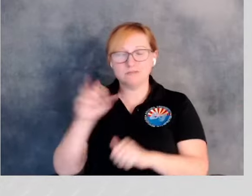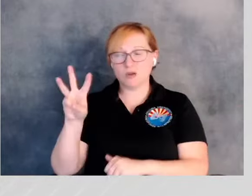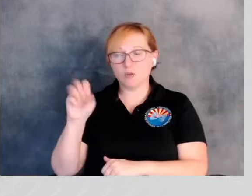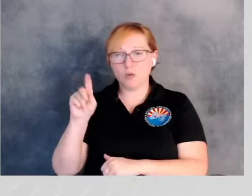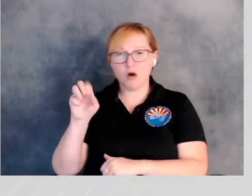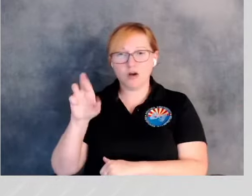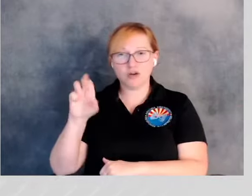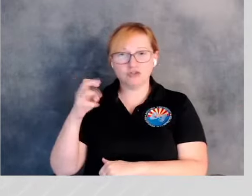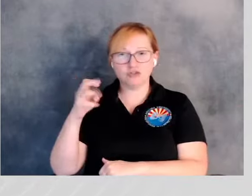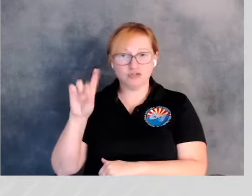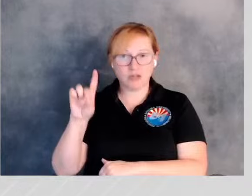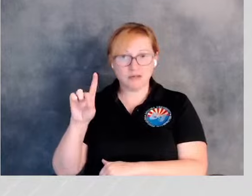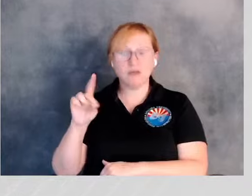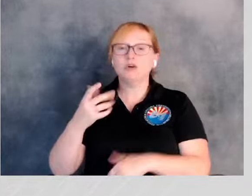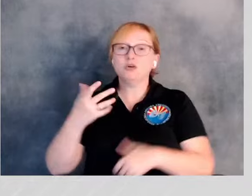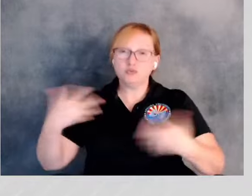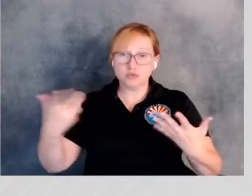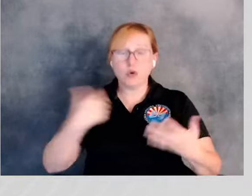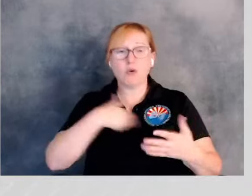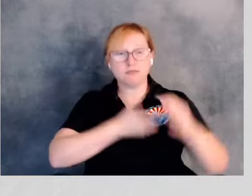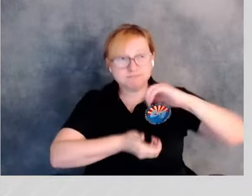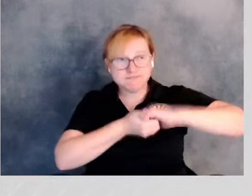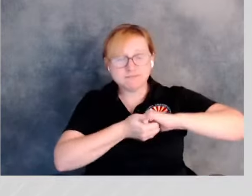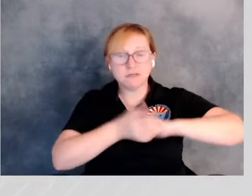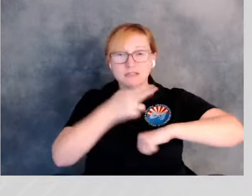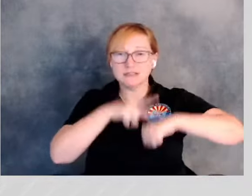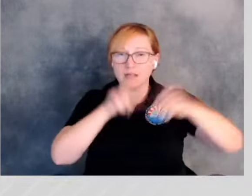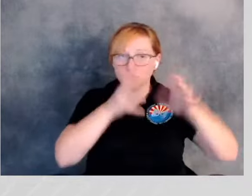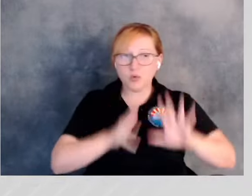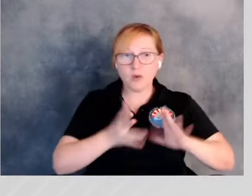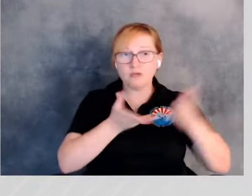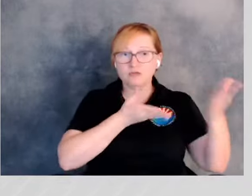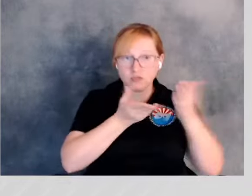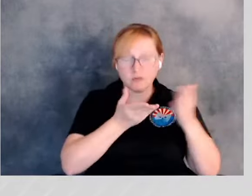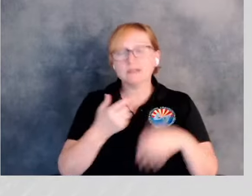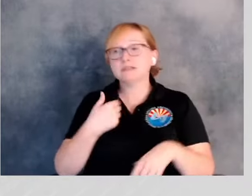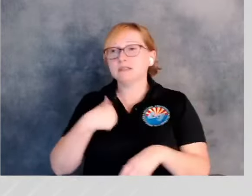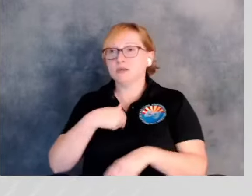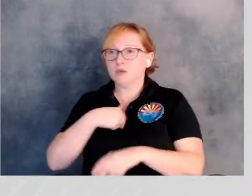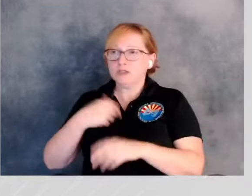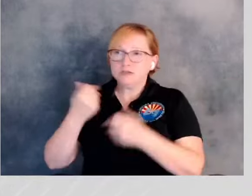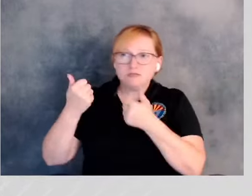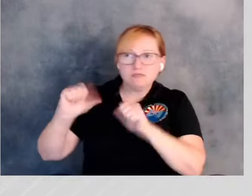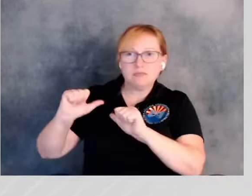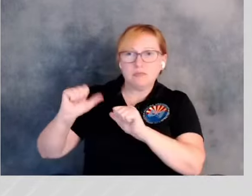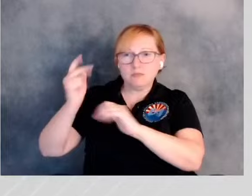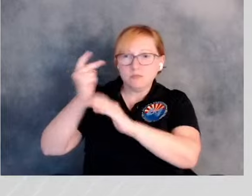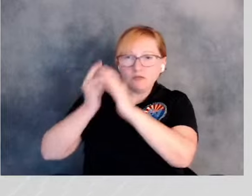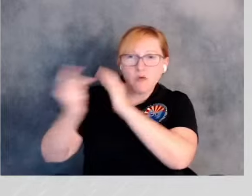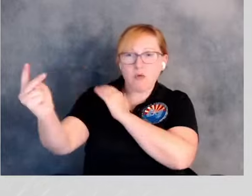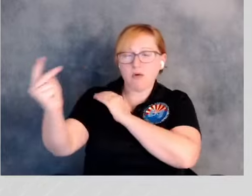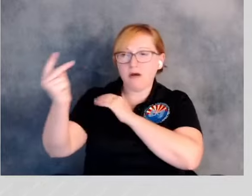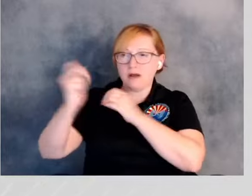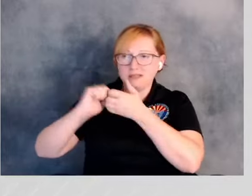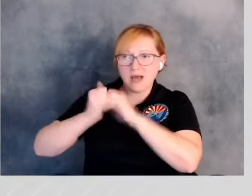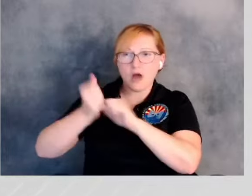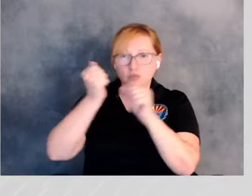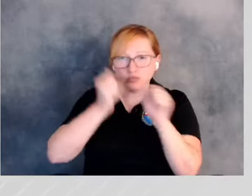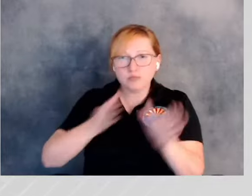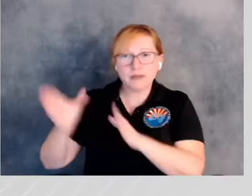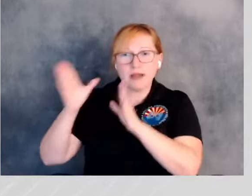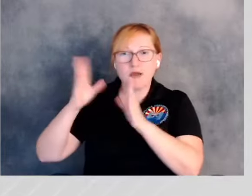Weather Service. We'll be pre-planning forecasts and how we need to prepare our community for alerts